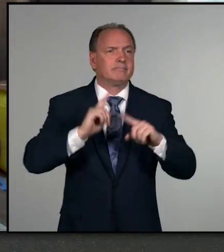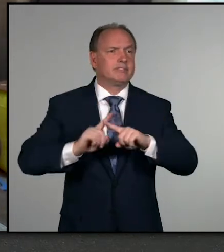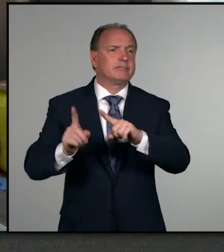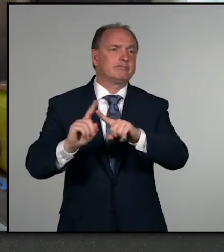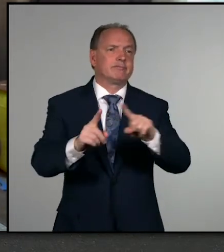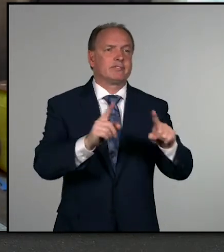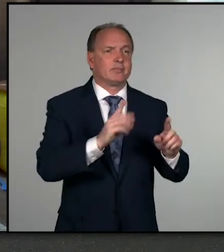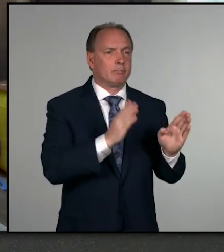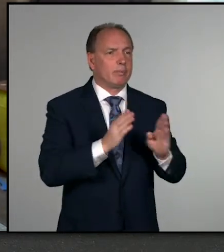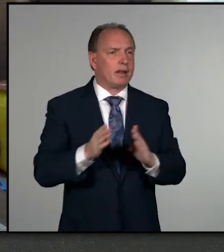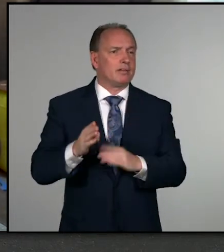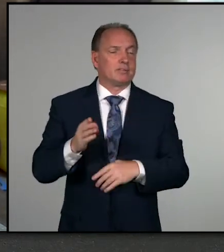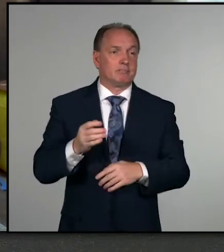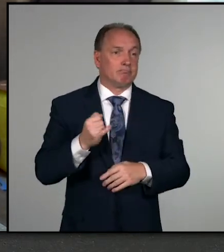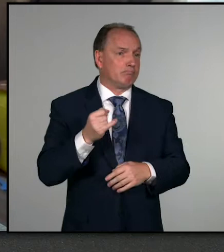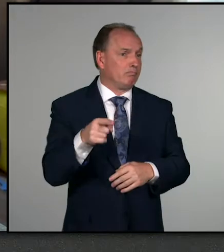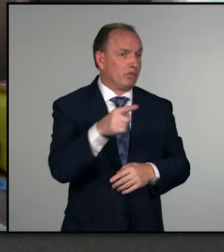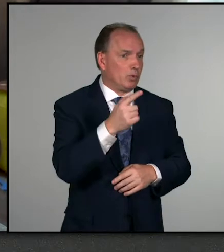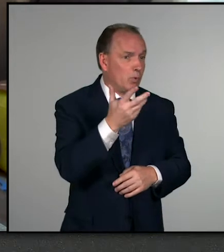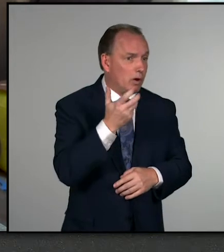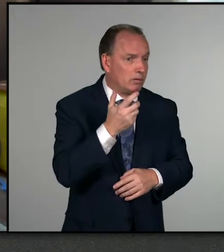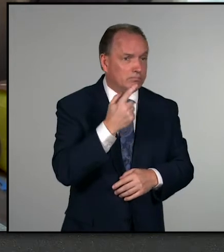pattern pieces as you wanted to.